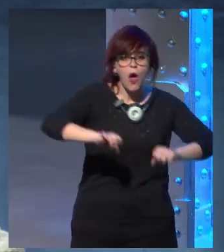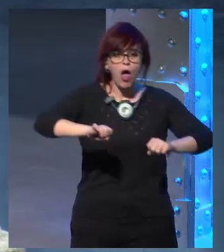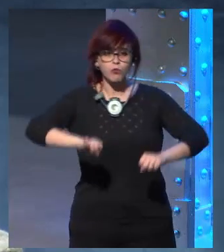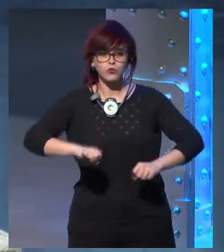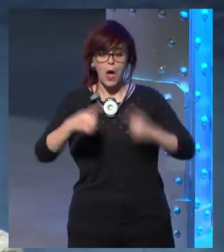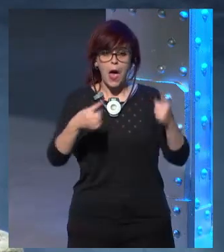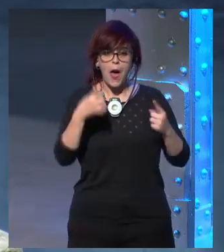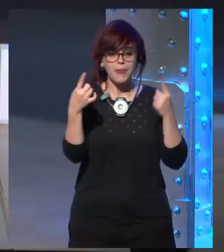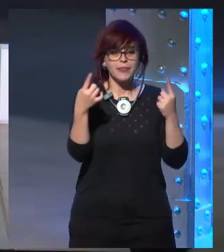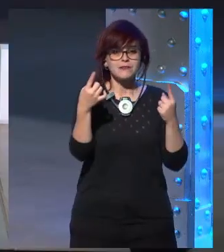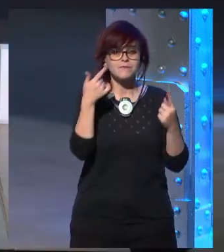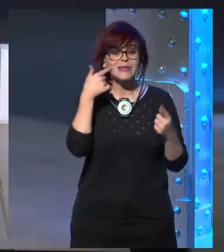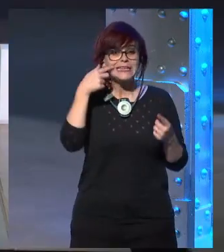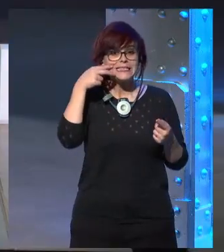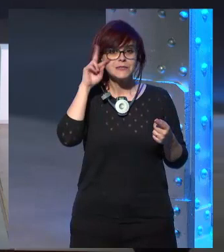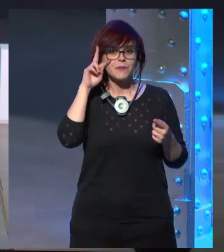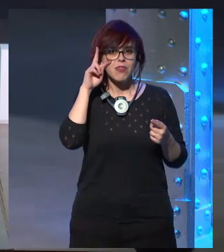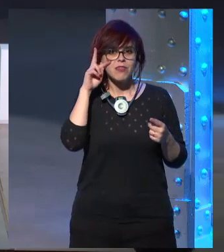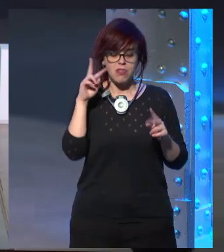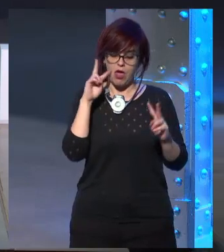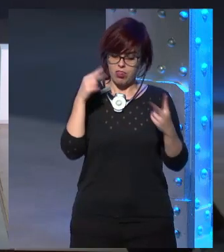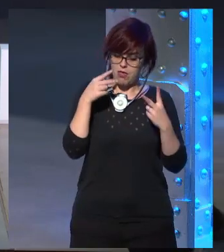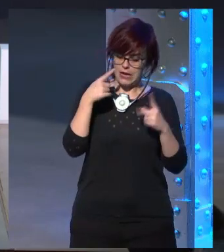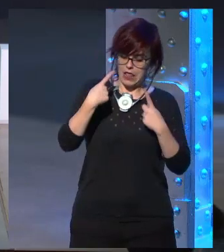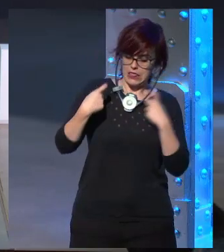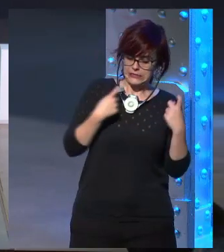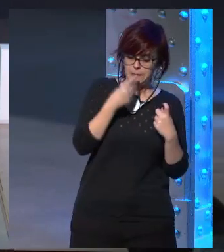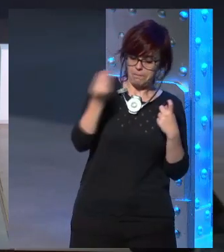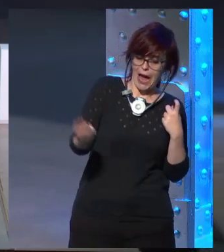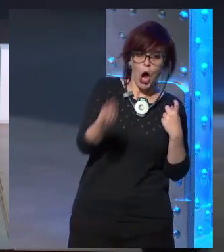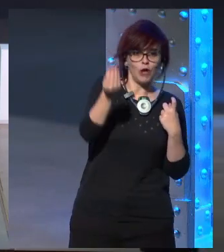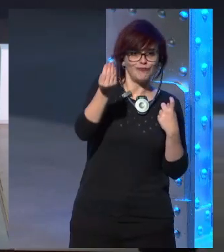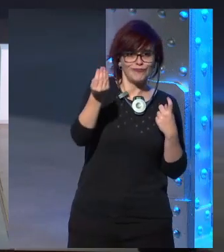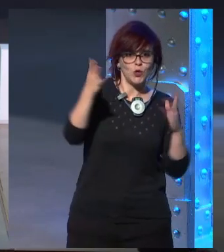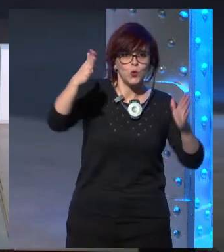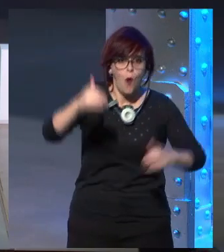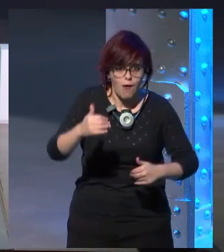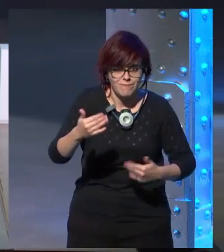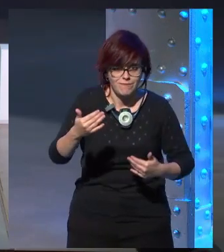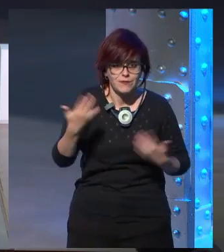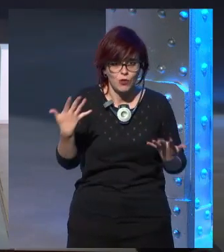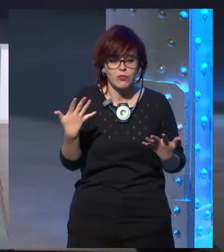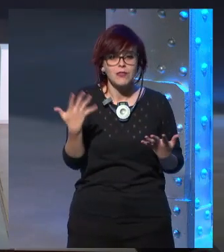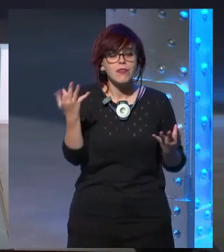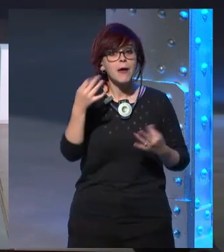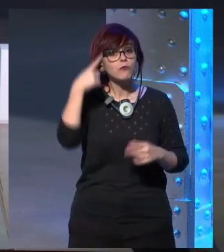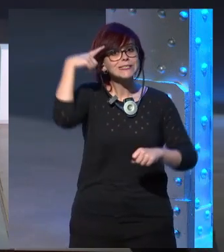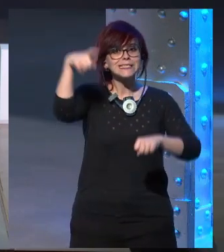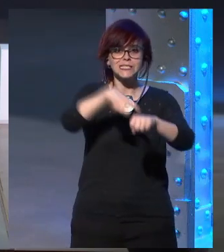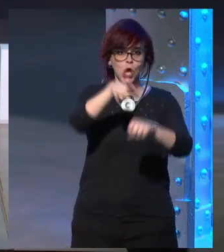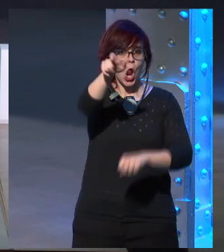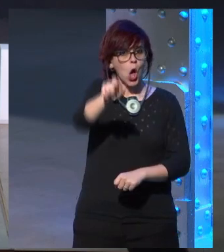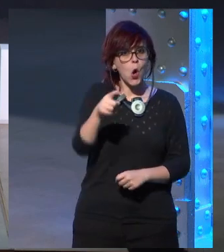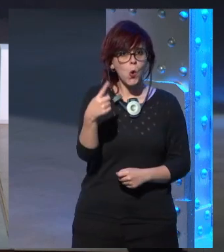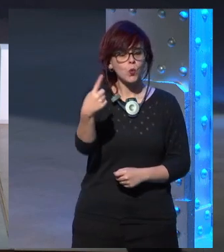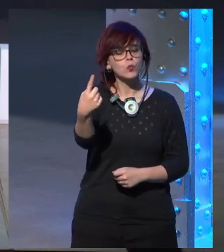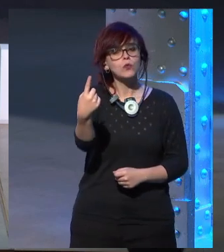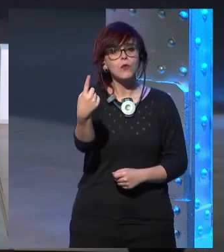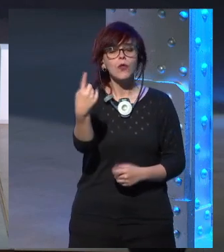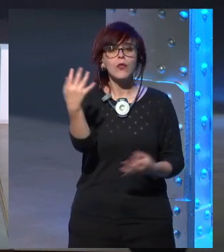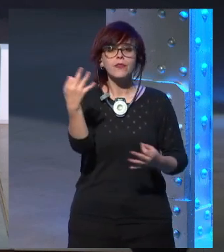of getting better at something. So there's a psychologist, his name is Mihai Csikszentmihalyi, at the University